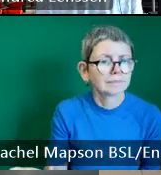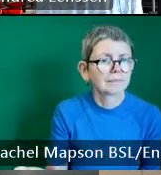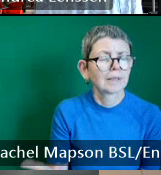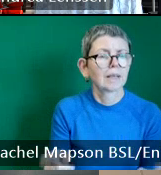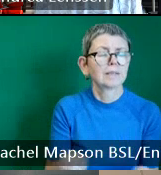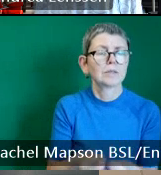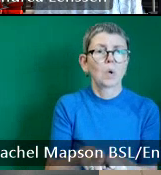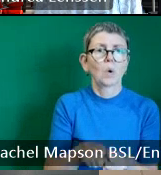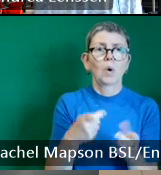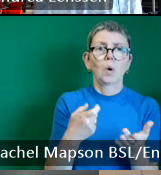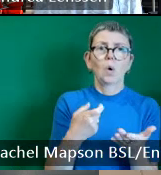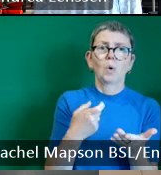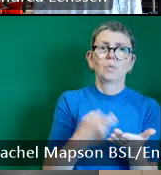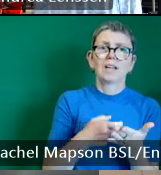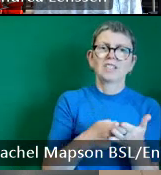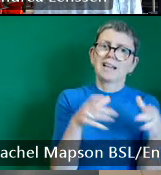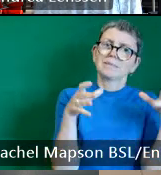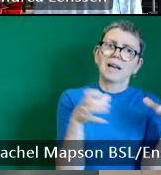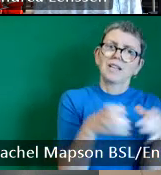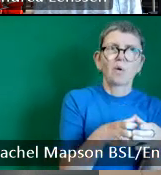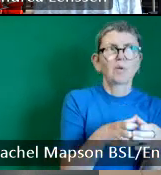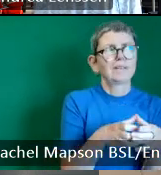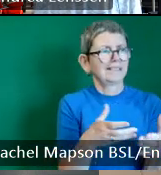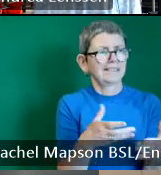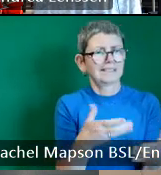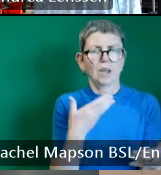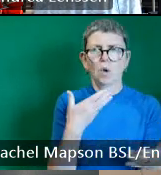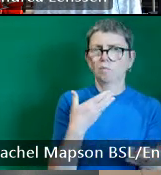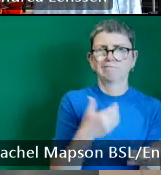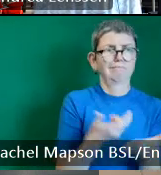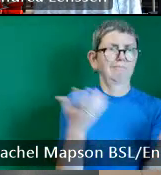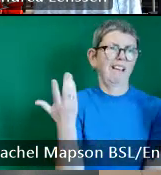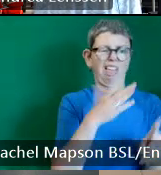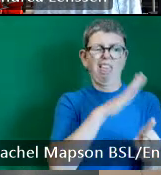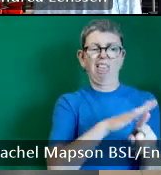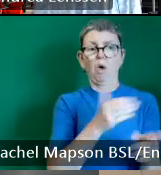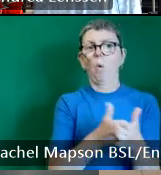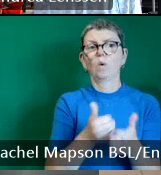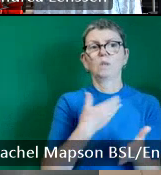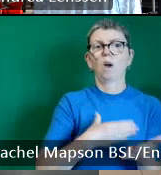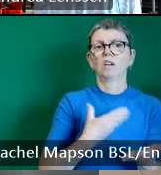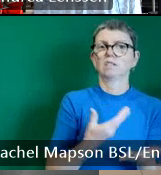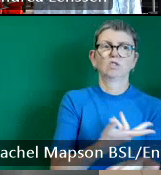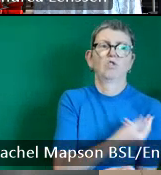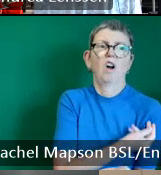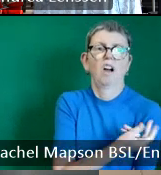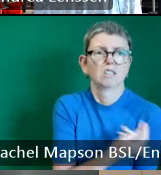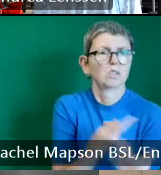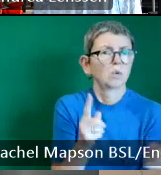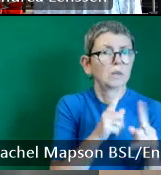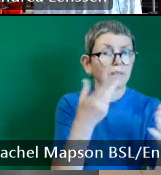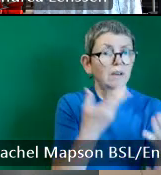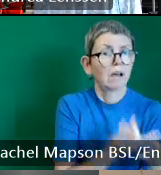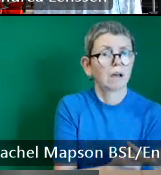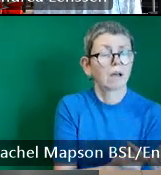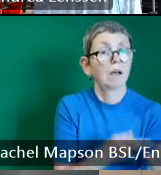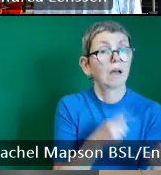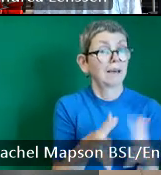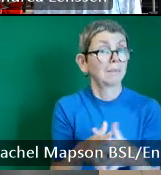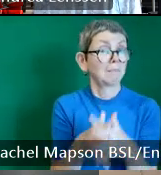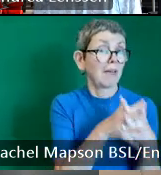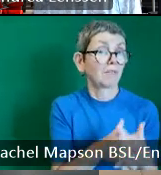seen as, drug seeking, right? So they don't, or in the US in particular, they are assumed not to